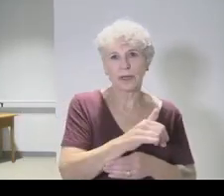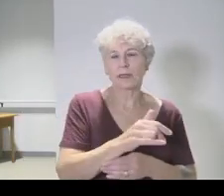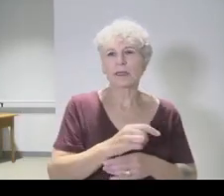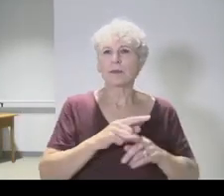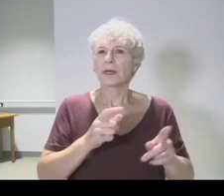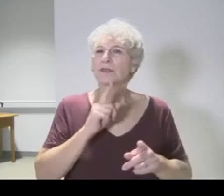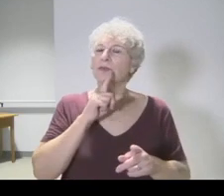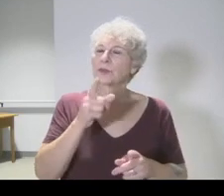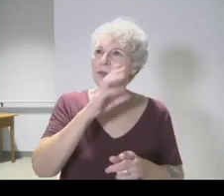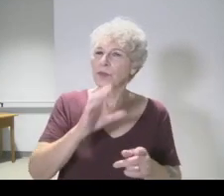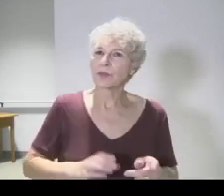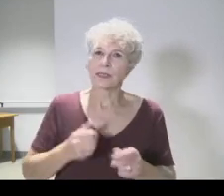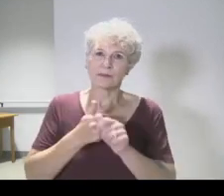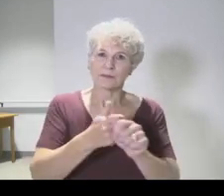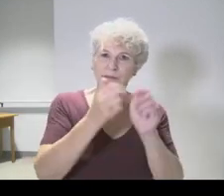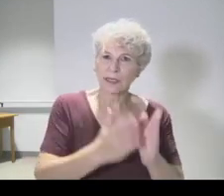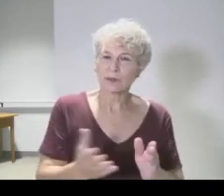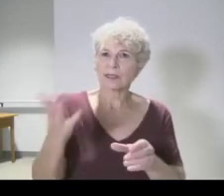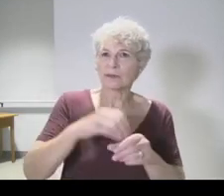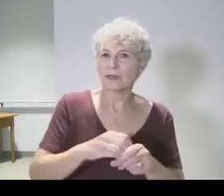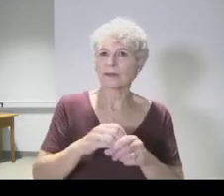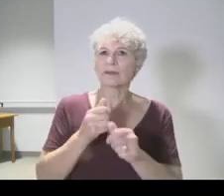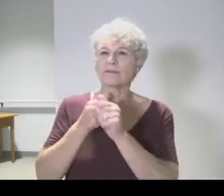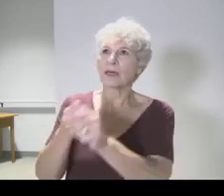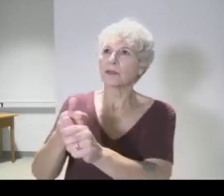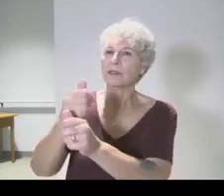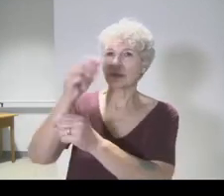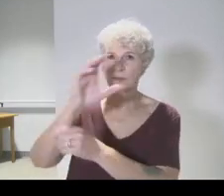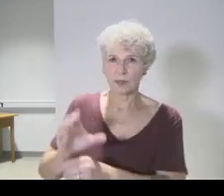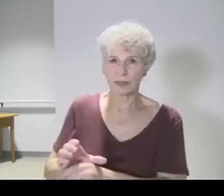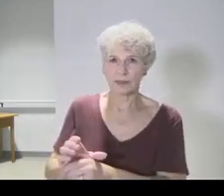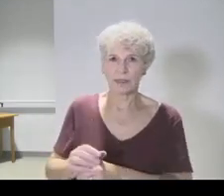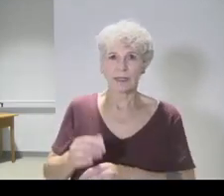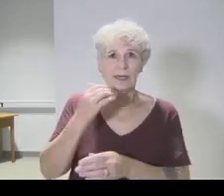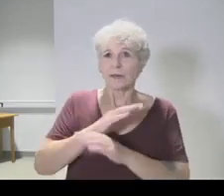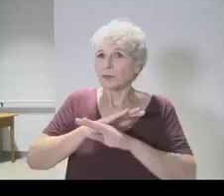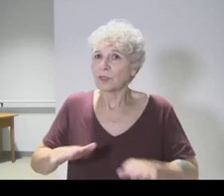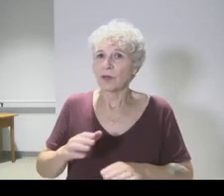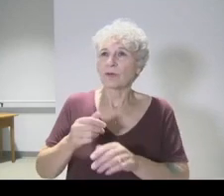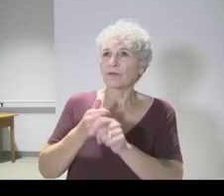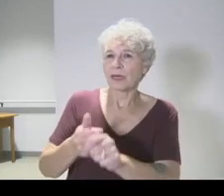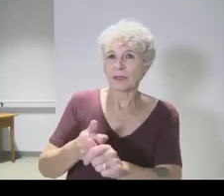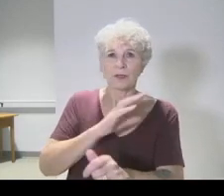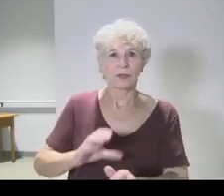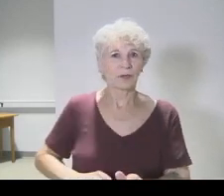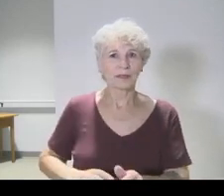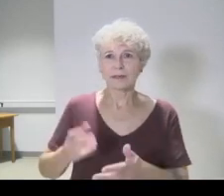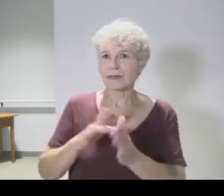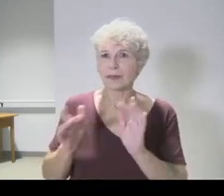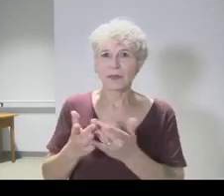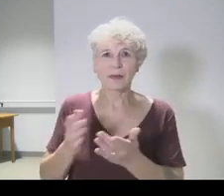Christ follower actually involves following Christ. If you don't follow the Christ of the Bible, then you're not